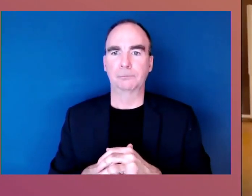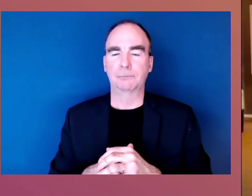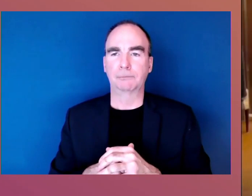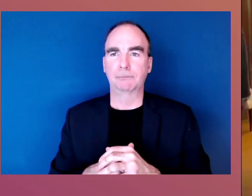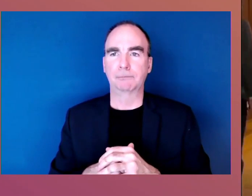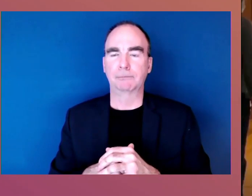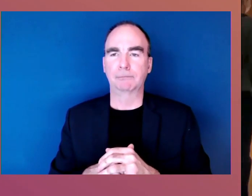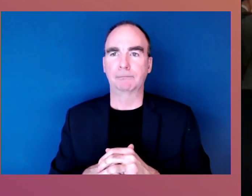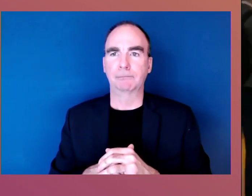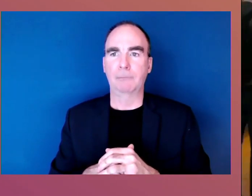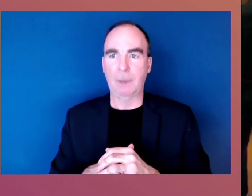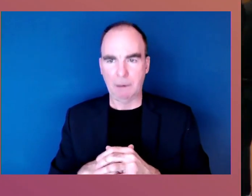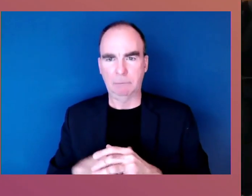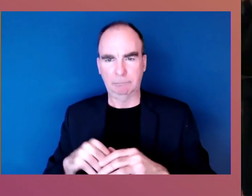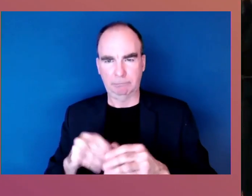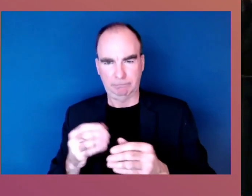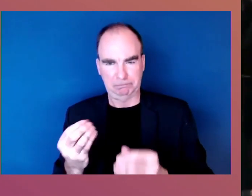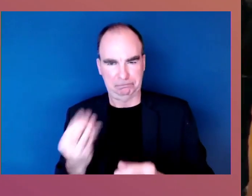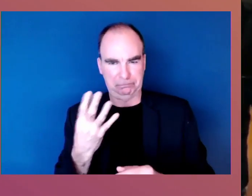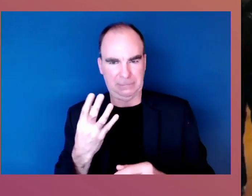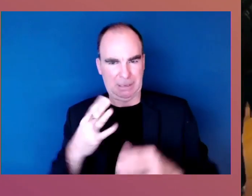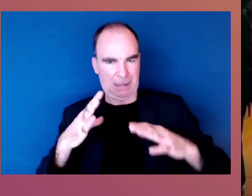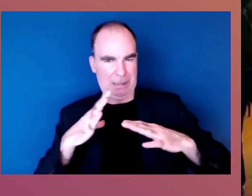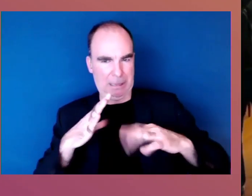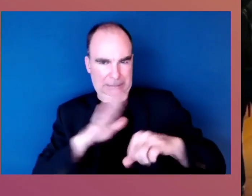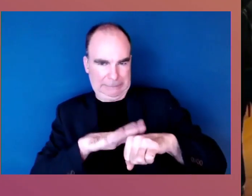Be prepared, we are almost there.